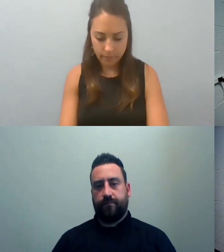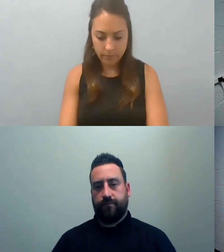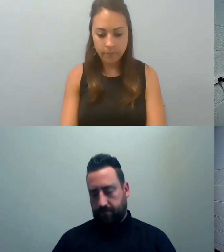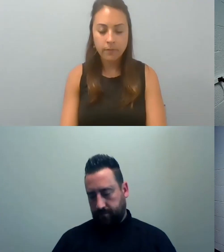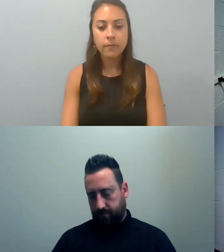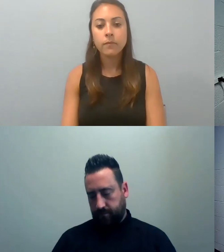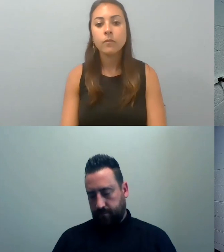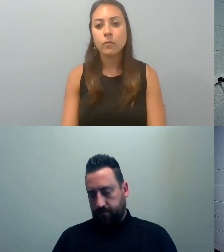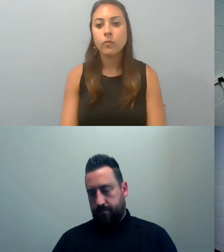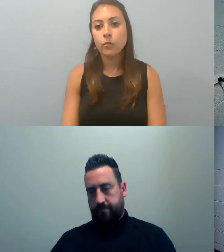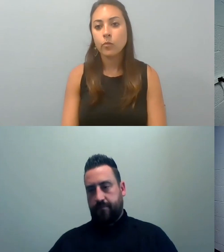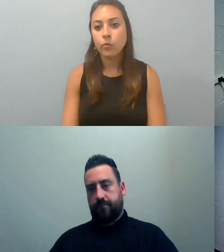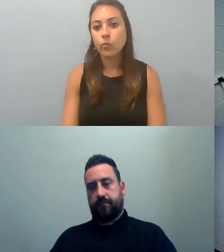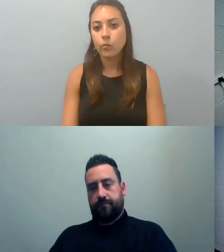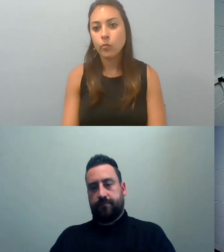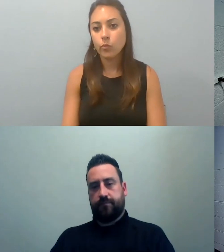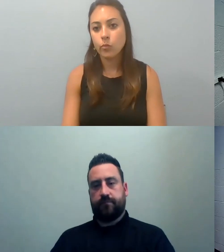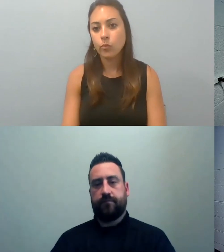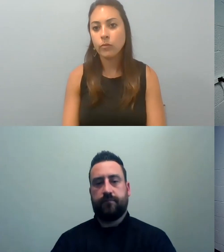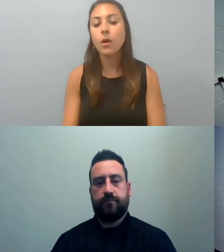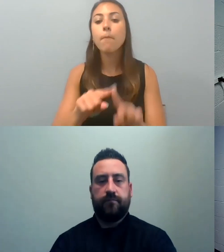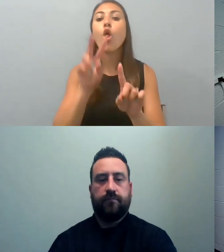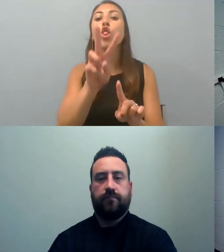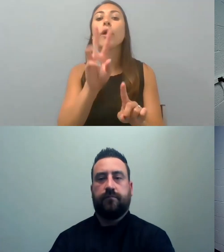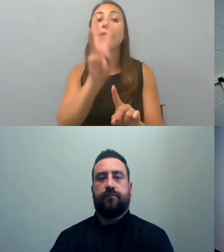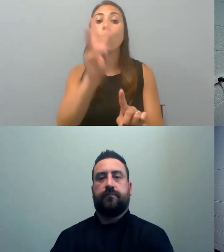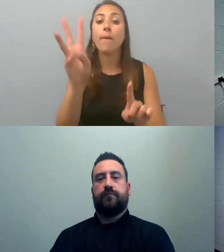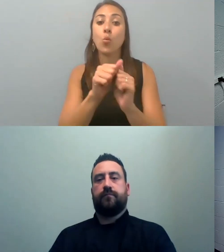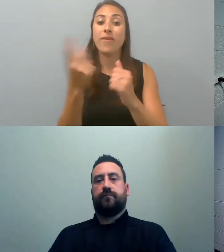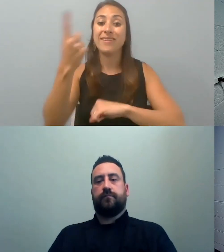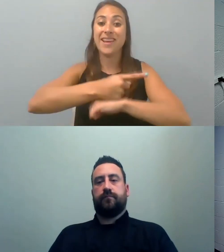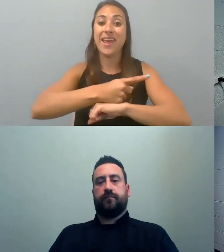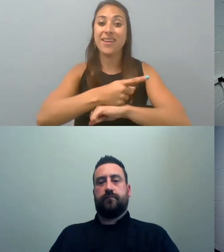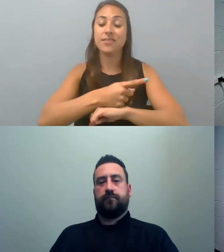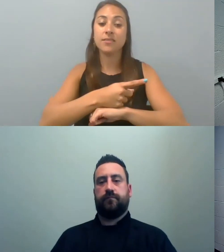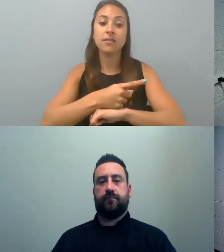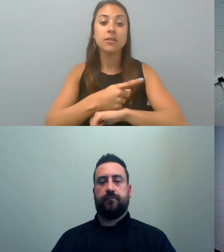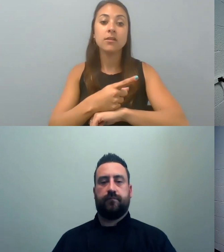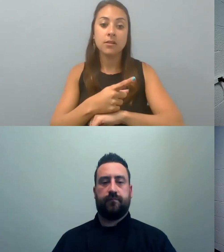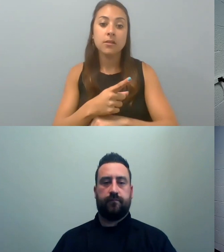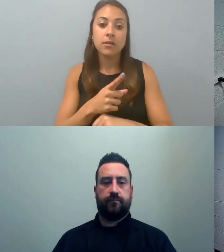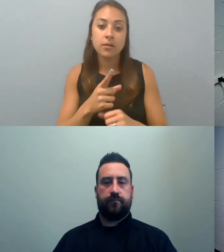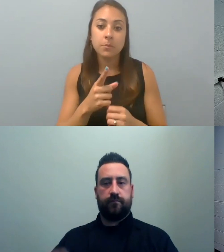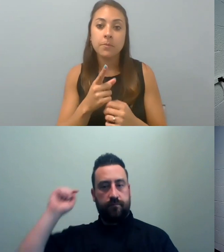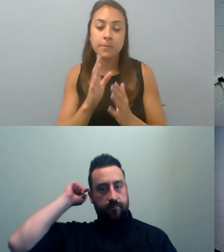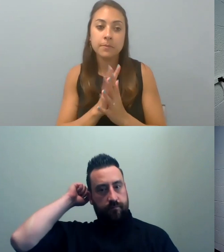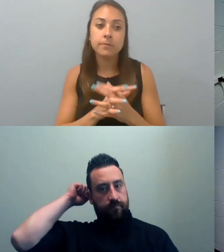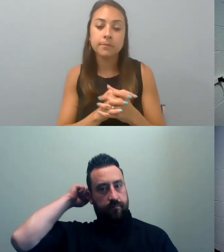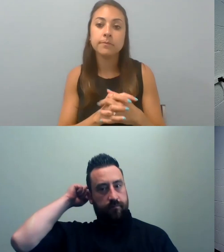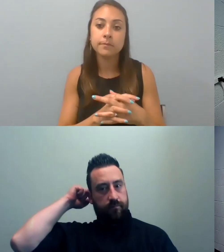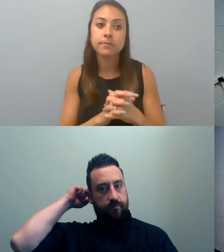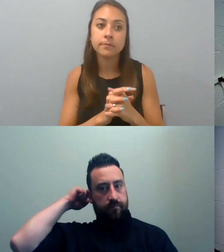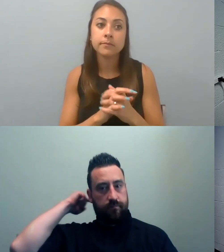need. But again, those dates are also of interest for individuals too, because there are things like